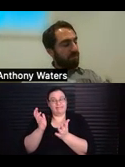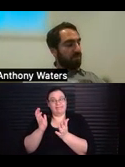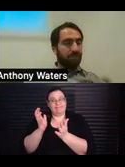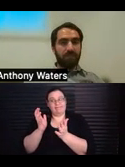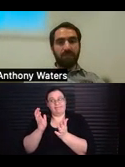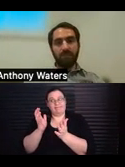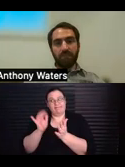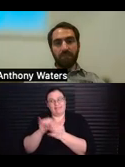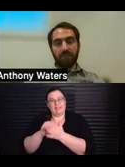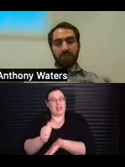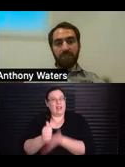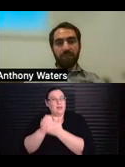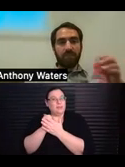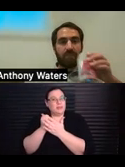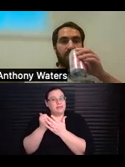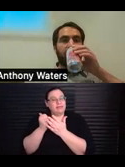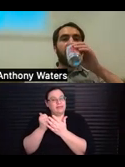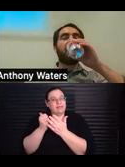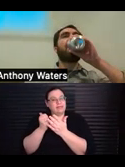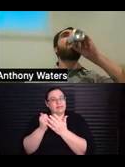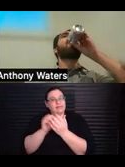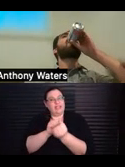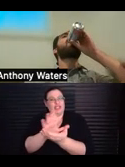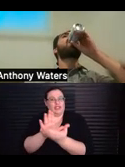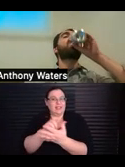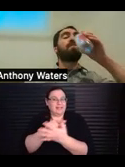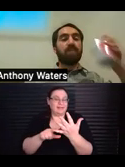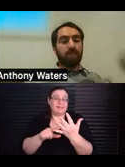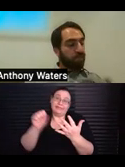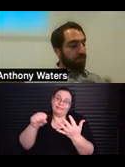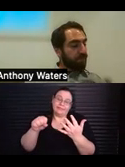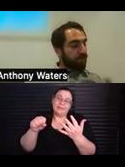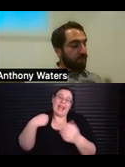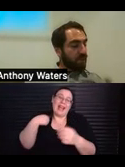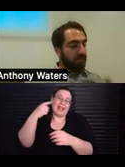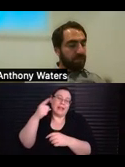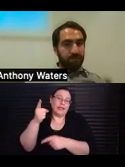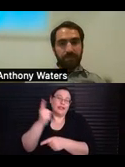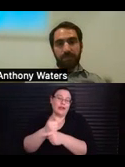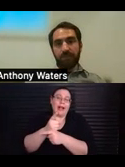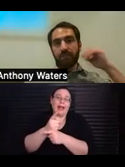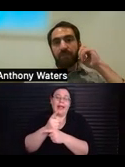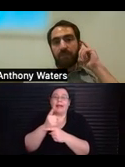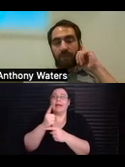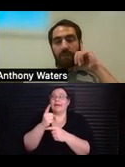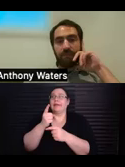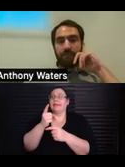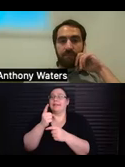that helps to kind of address some of that. And it is, I mean, I think as you're getting to,